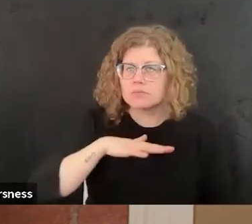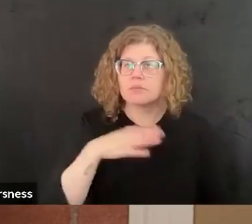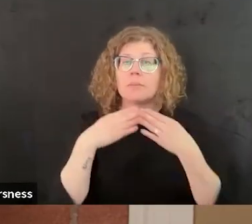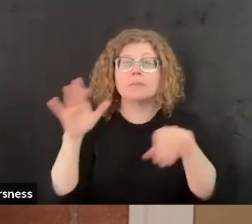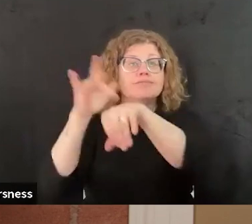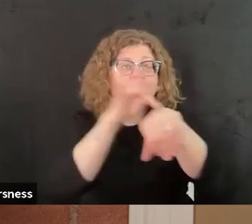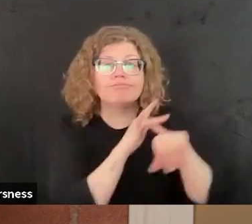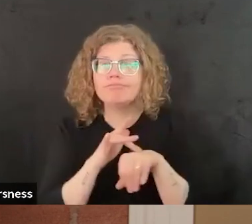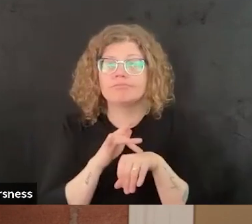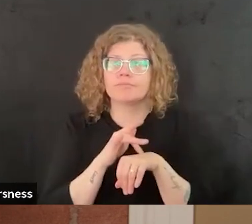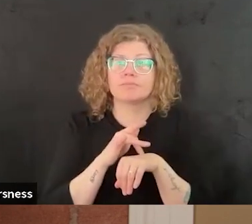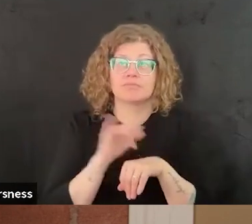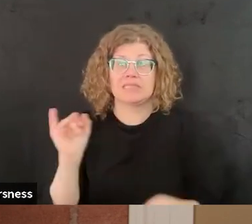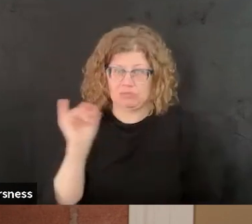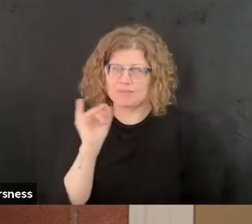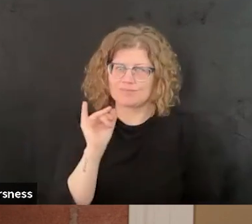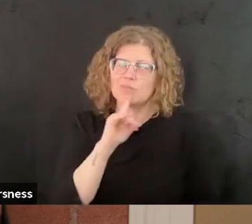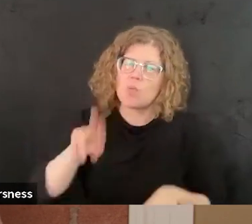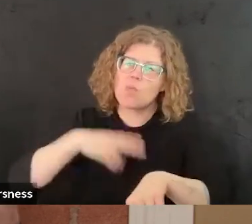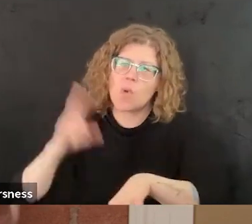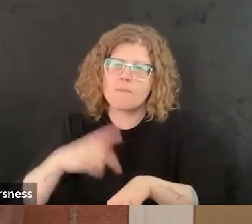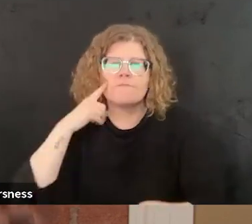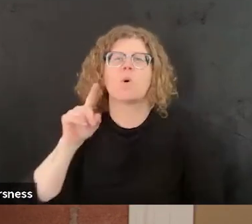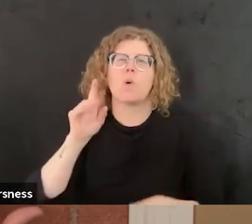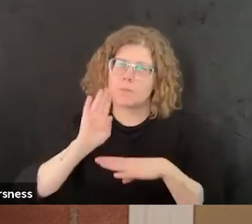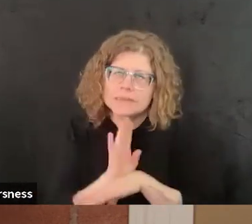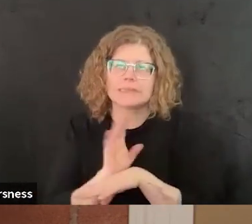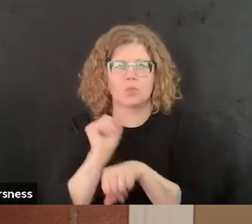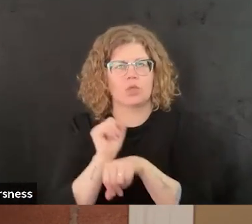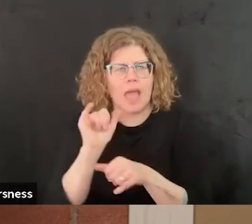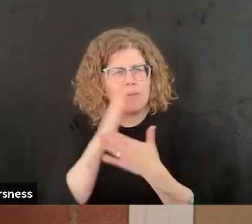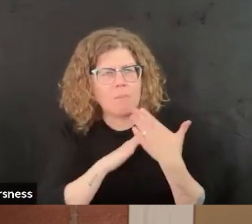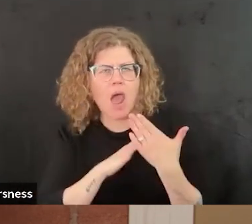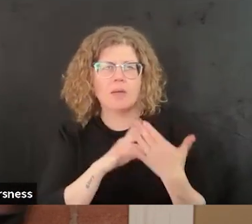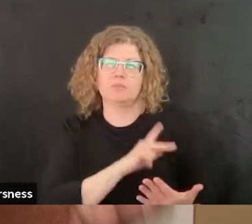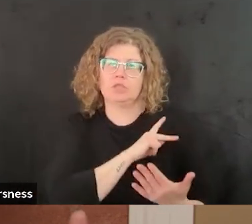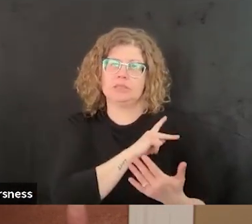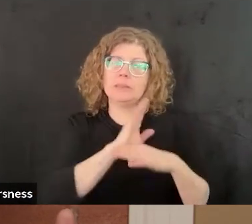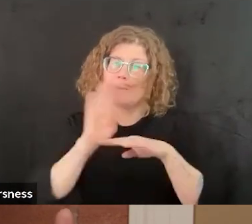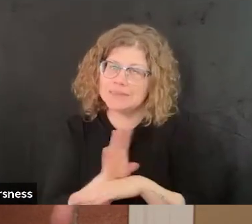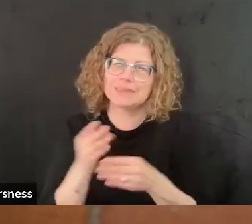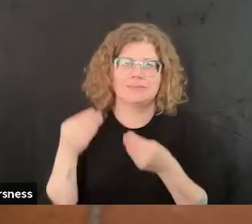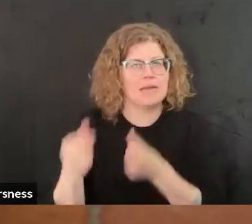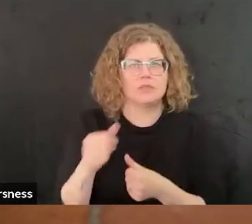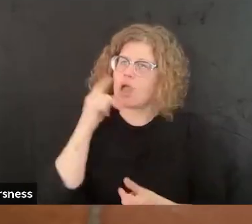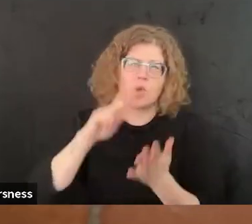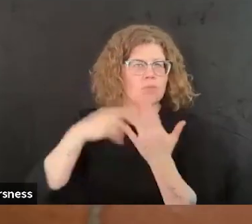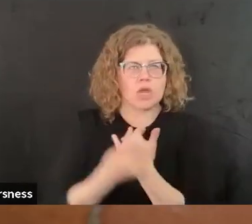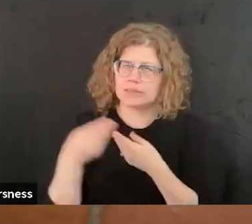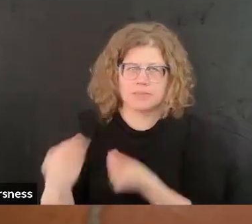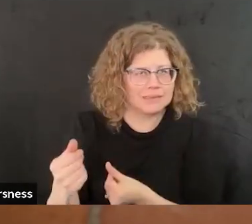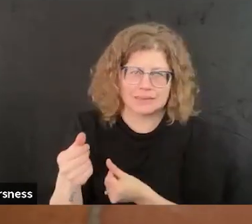when you're working in the public realm. It's considered a normal part of doing business. So it's part of your business expenses, not part of